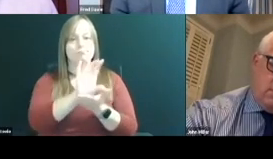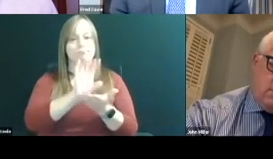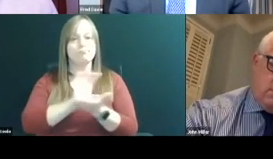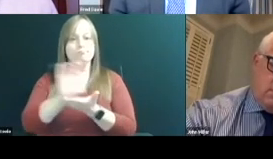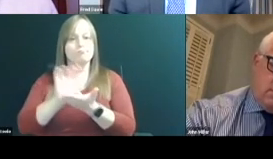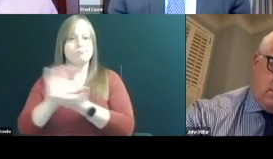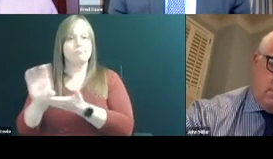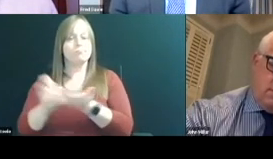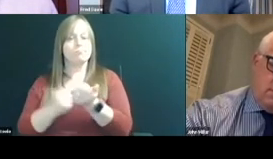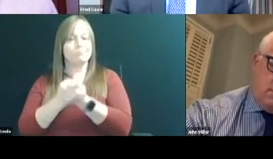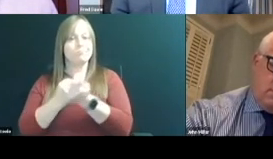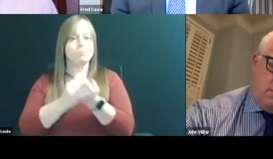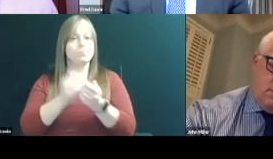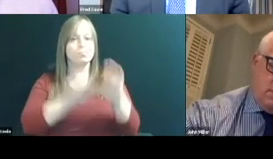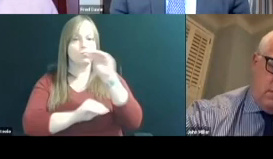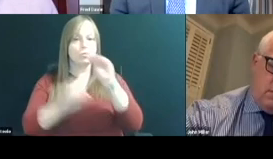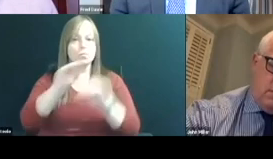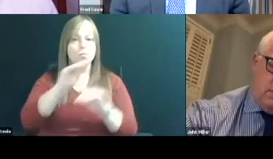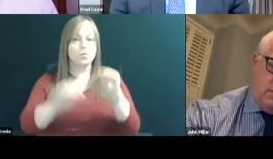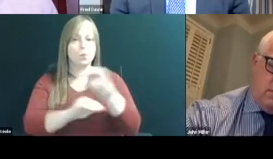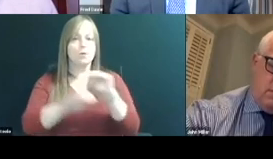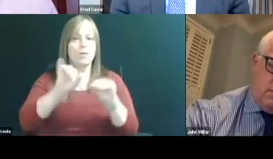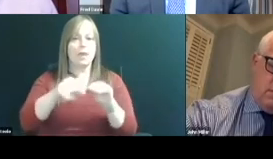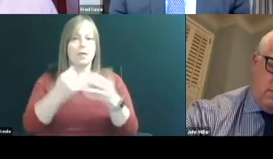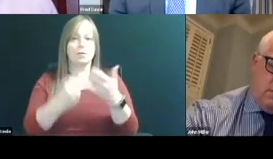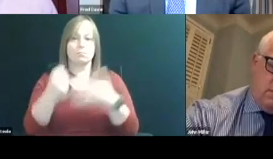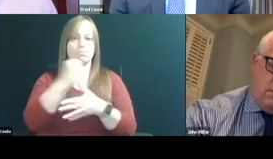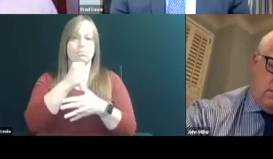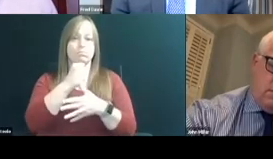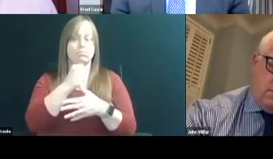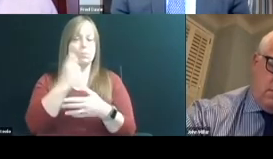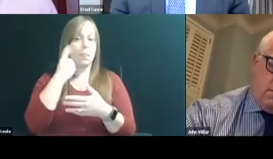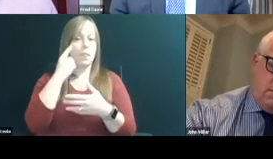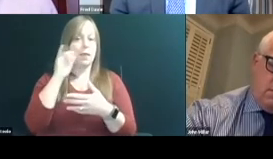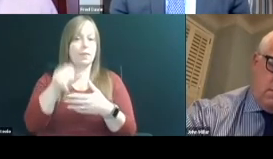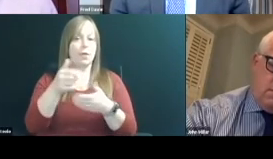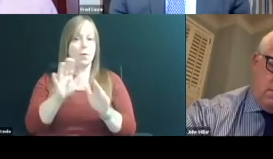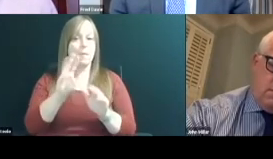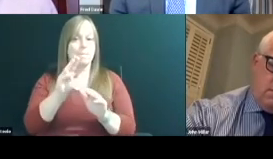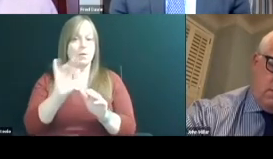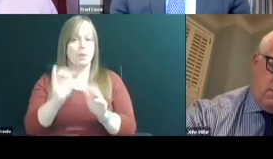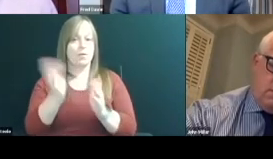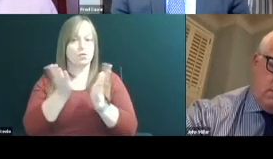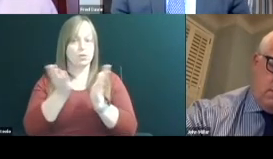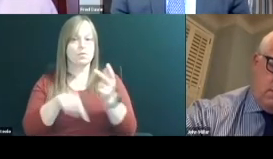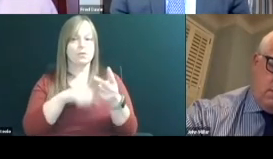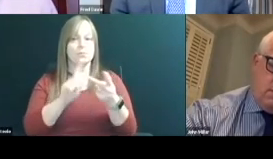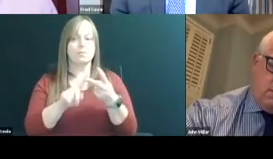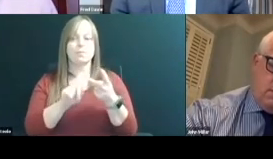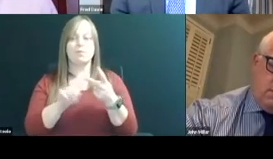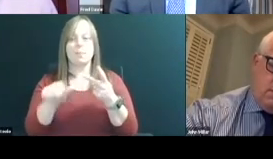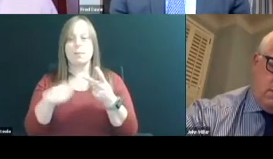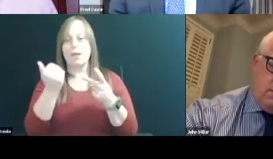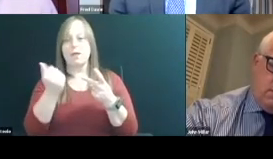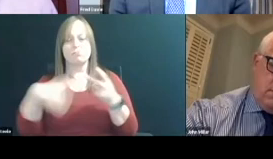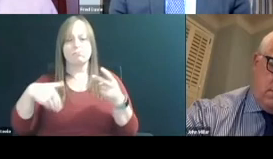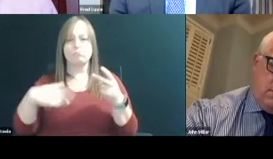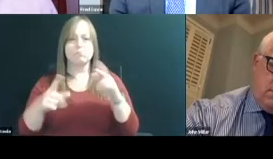and where things should be moved around, that's one place that I'm thinking as far as mental health services. Something else that hasn't come